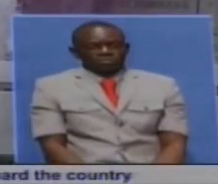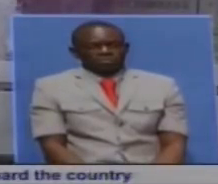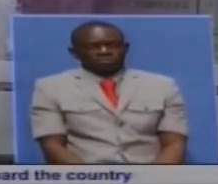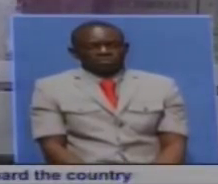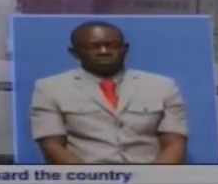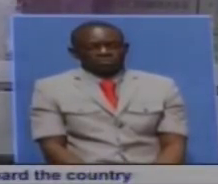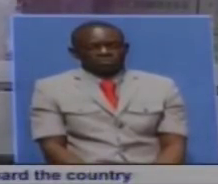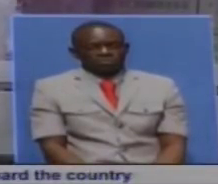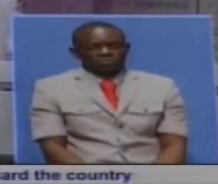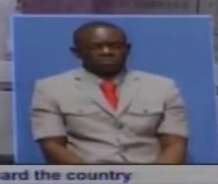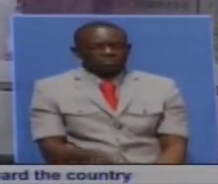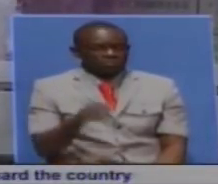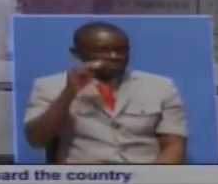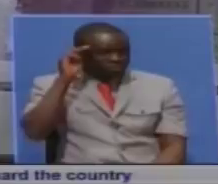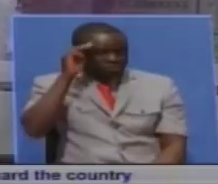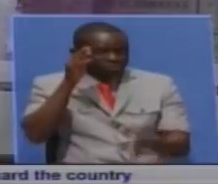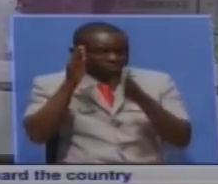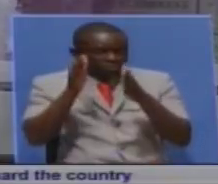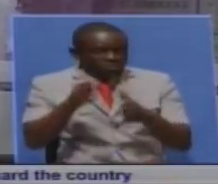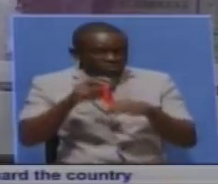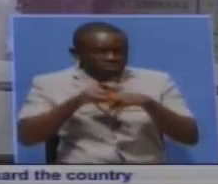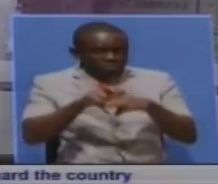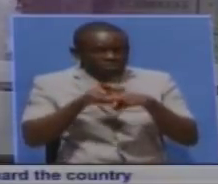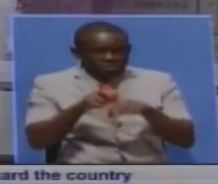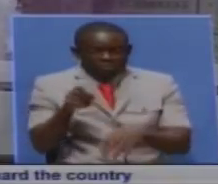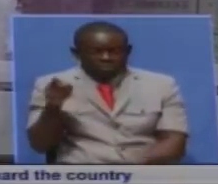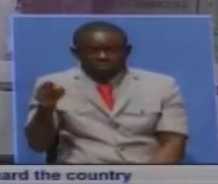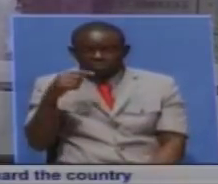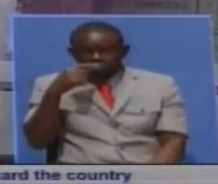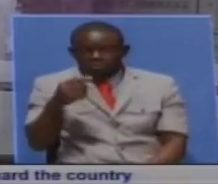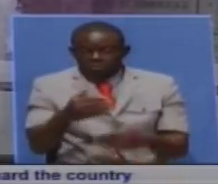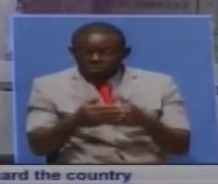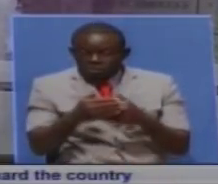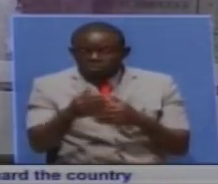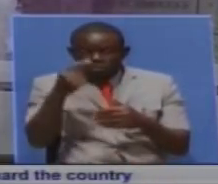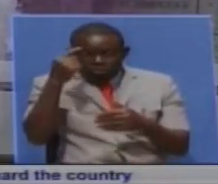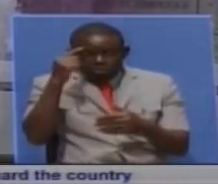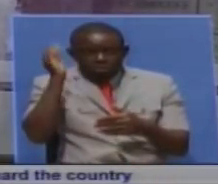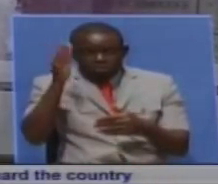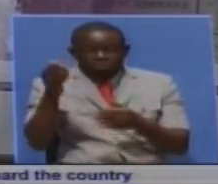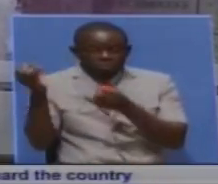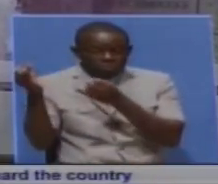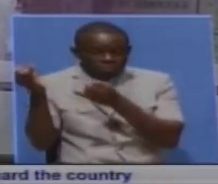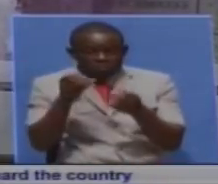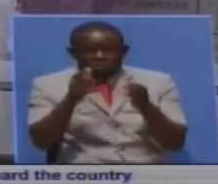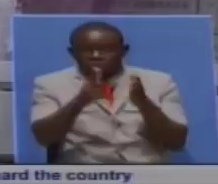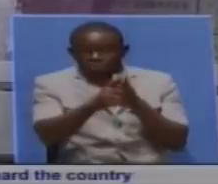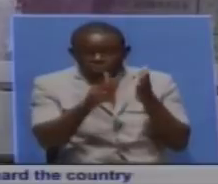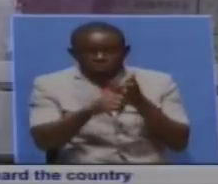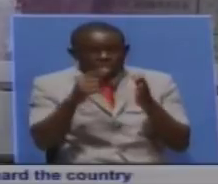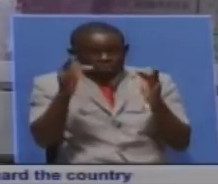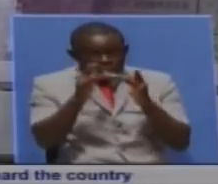Minister of Transport and Communications Brian Mushimba says the impending cybersecurity laws are meant to safeguard